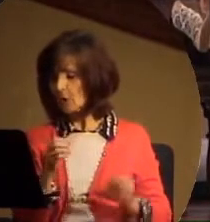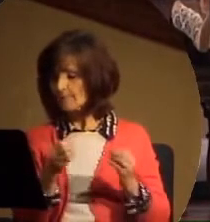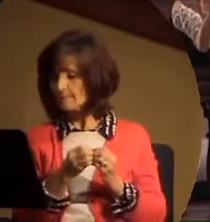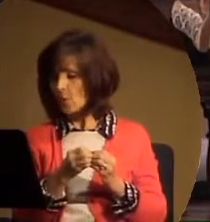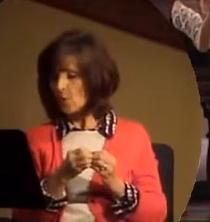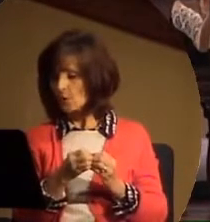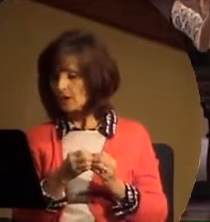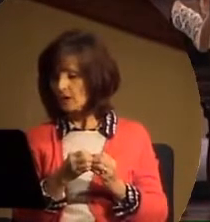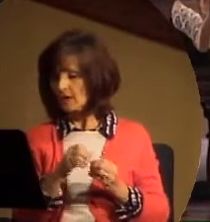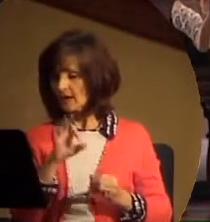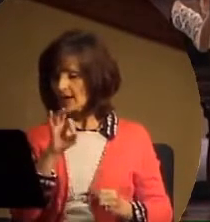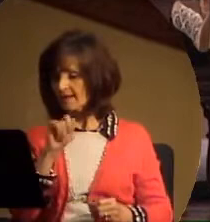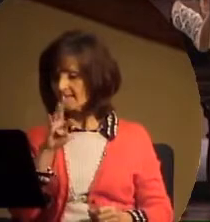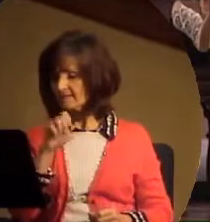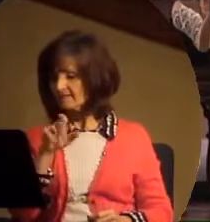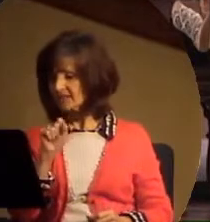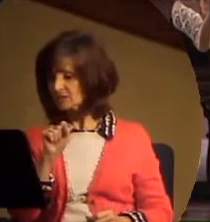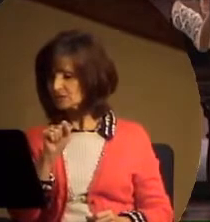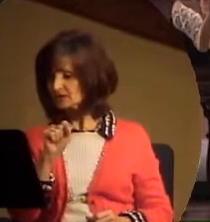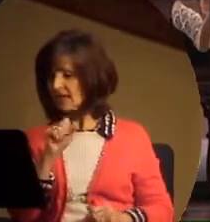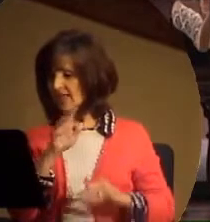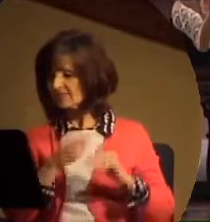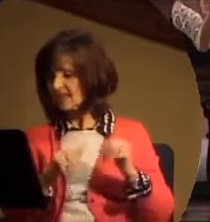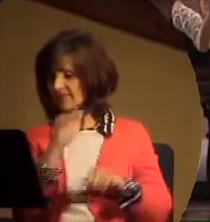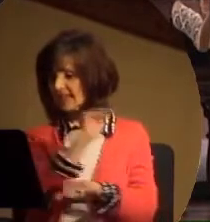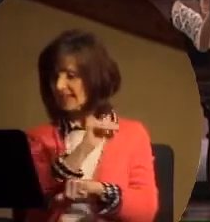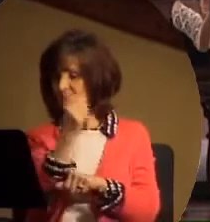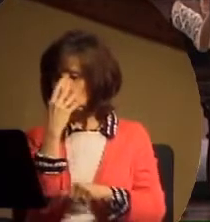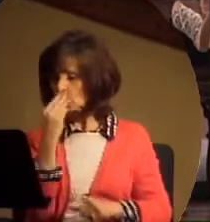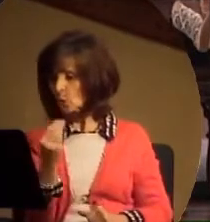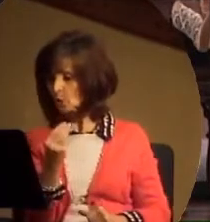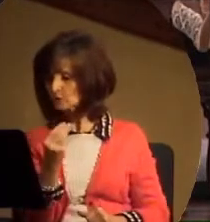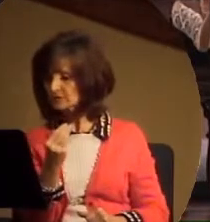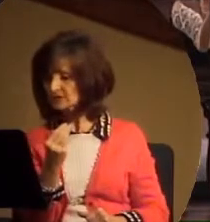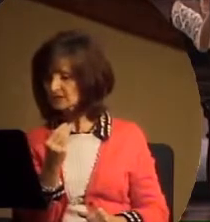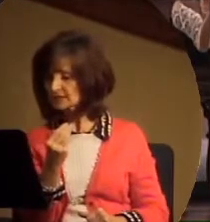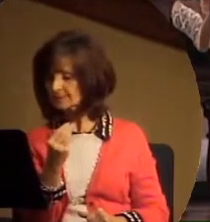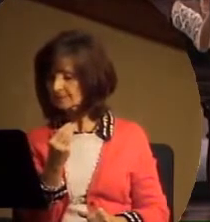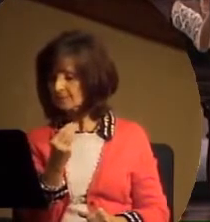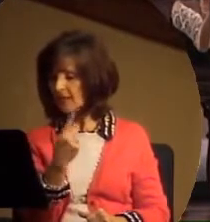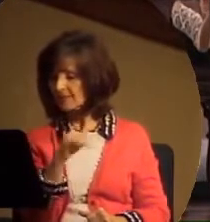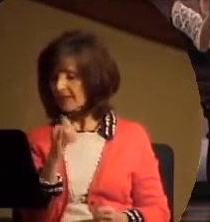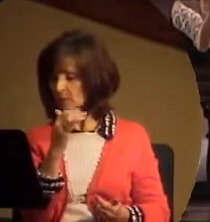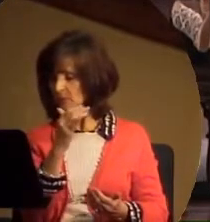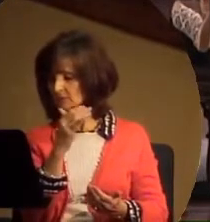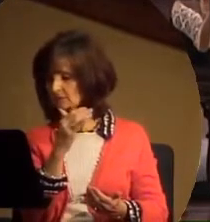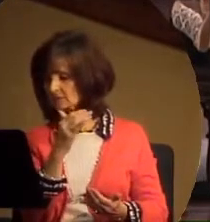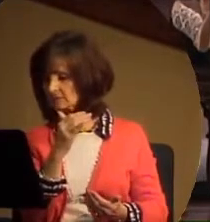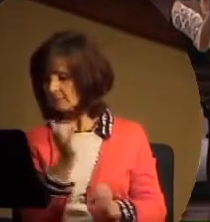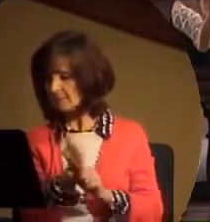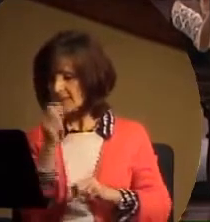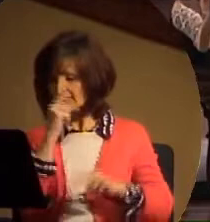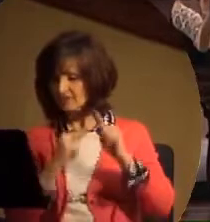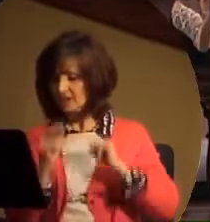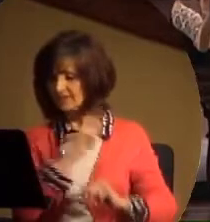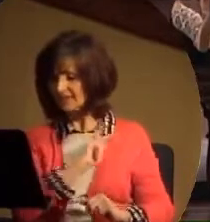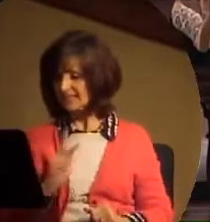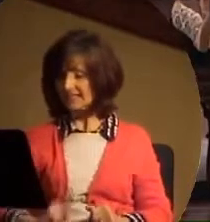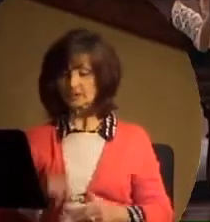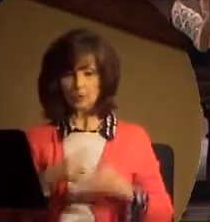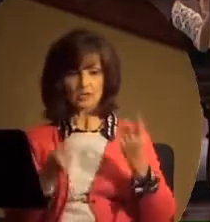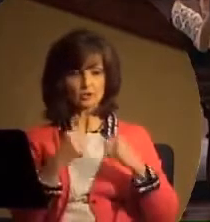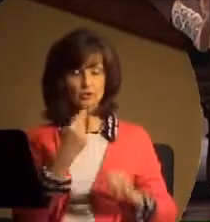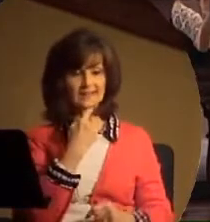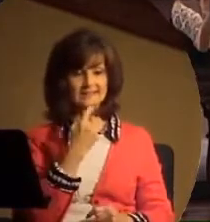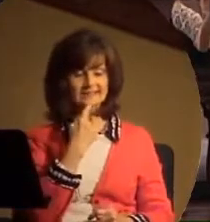wolves. Verse 9, they shall come all for violence. Verse number 10, they scoff at the kings and the princes. In other words, what he's trying to